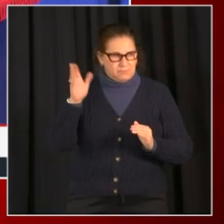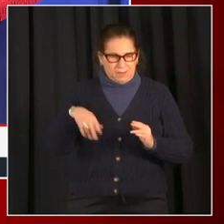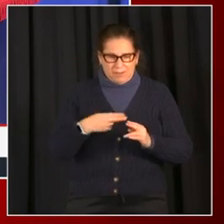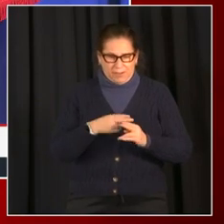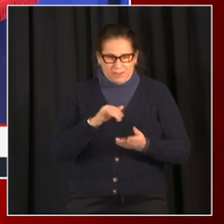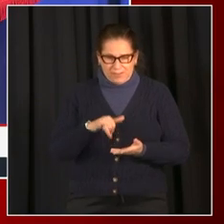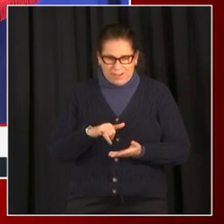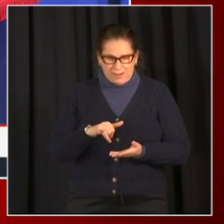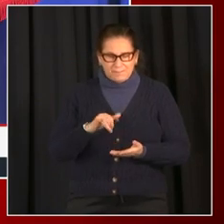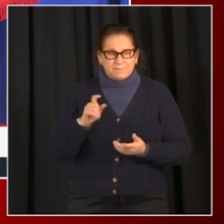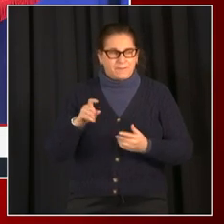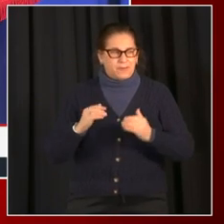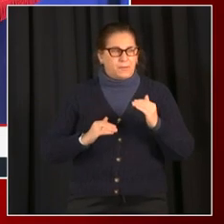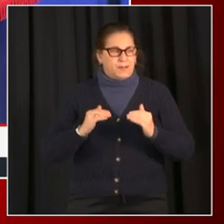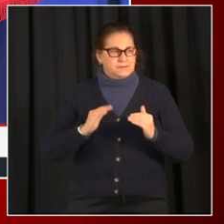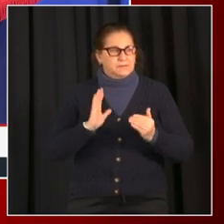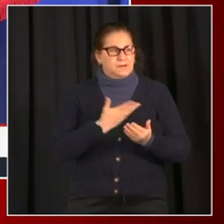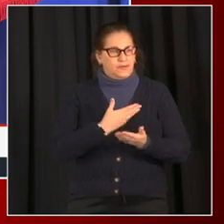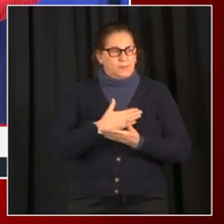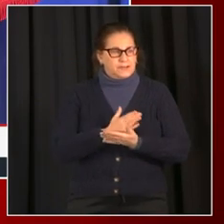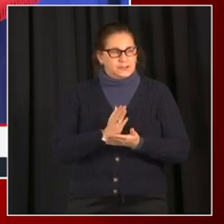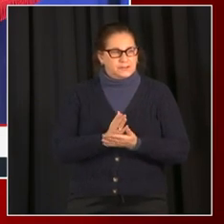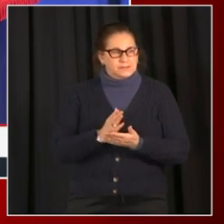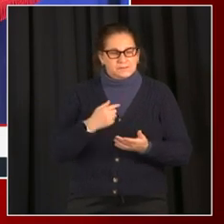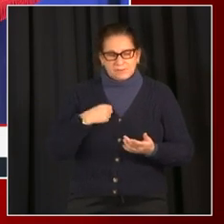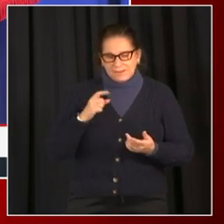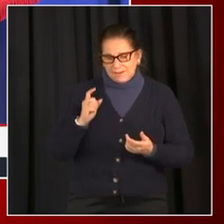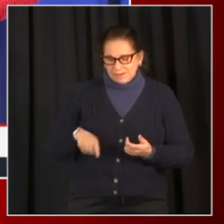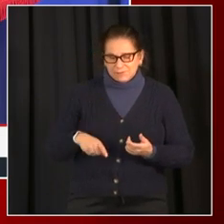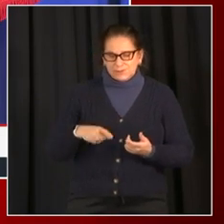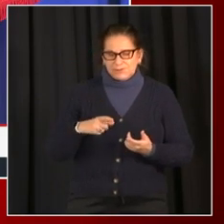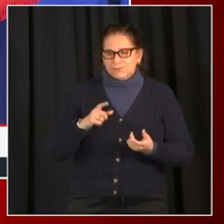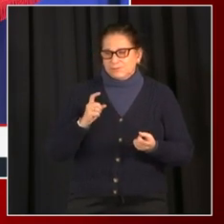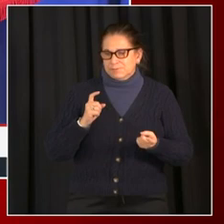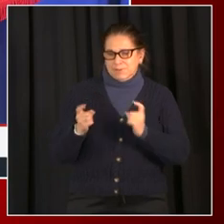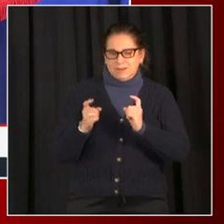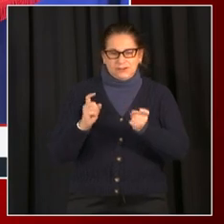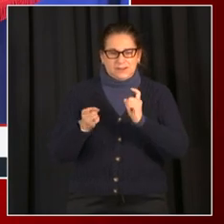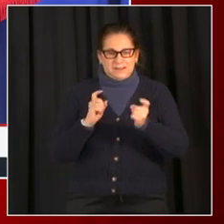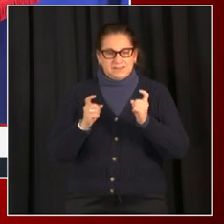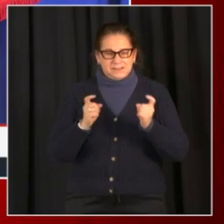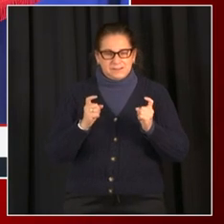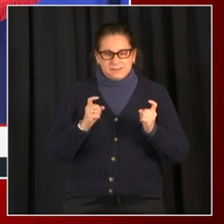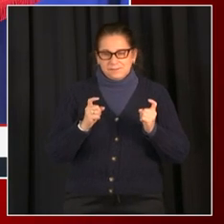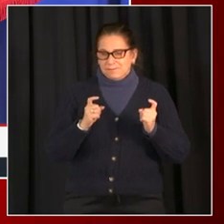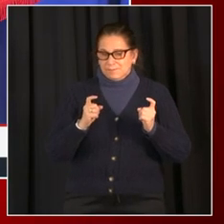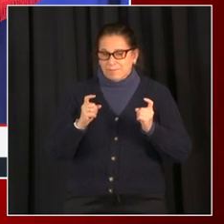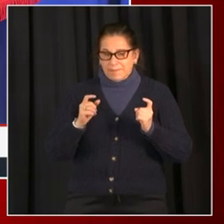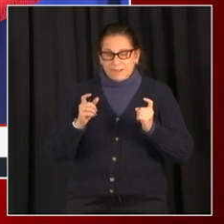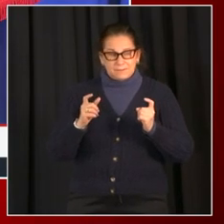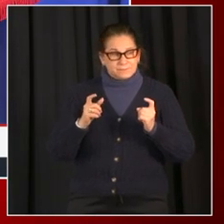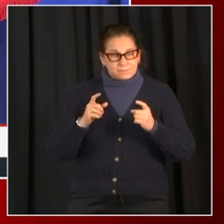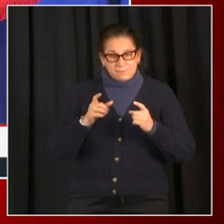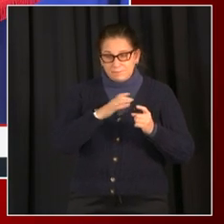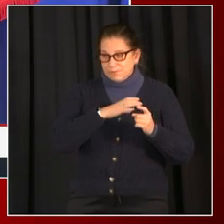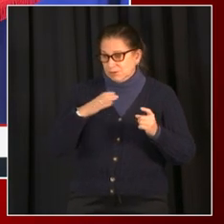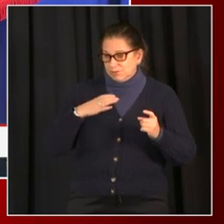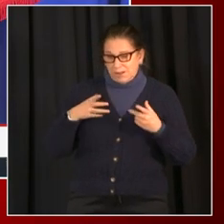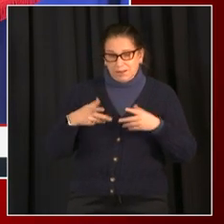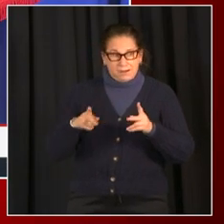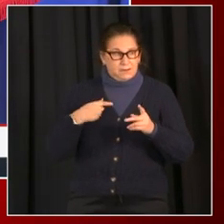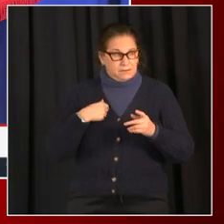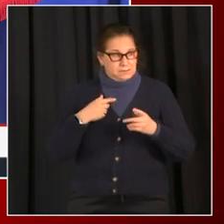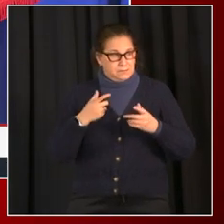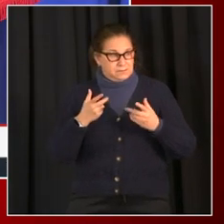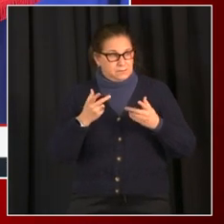We have to balance our budgets each year. I will have to advance a balanced budget to the council that allows us to do everything that's